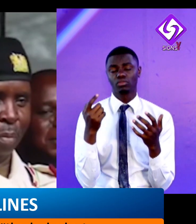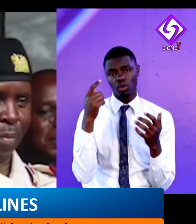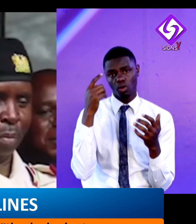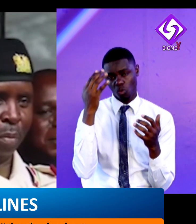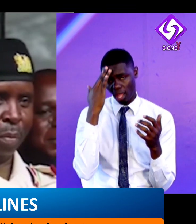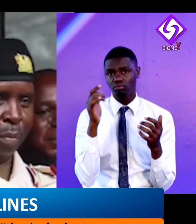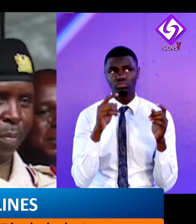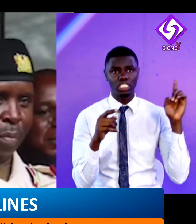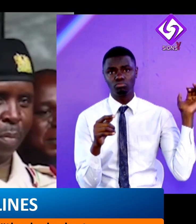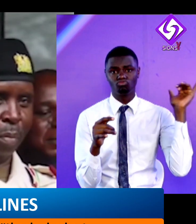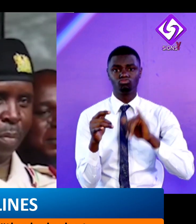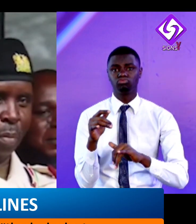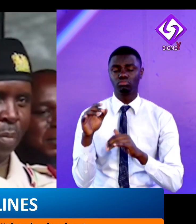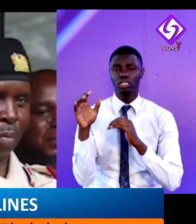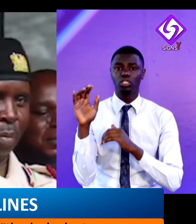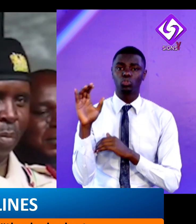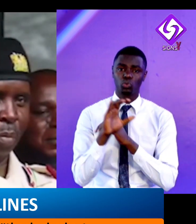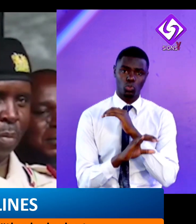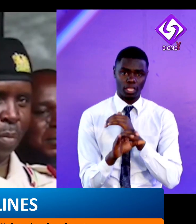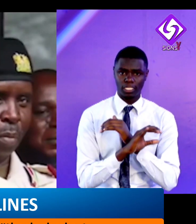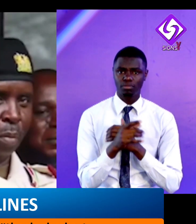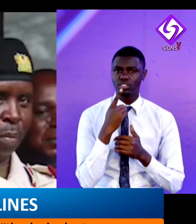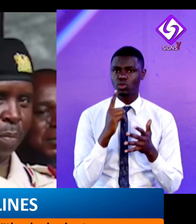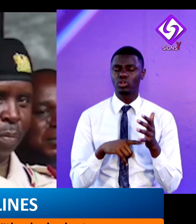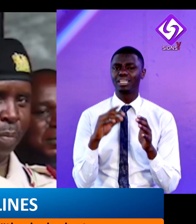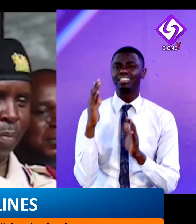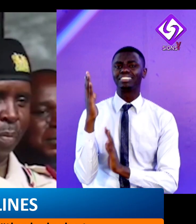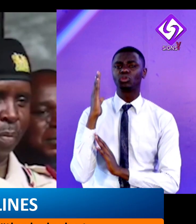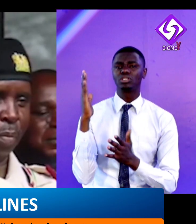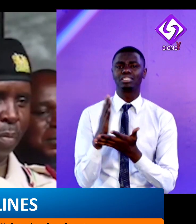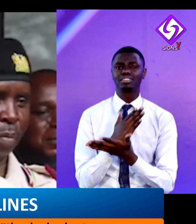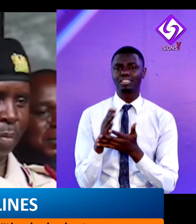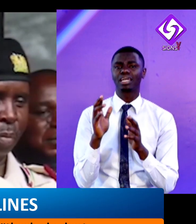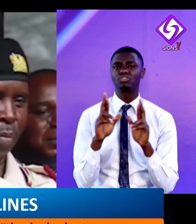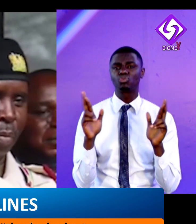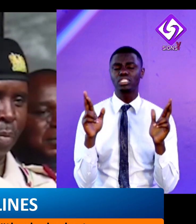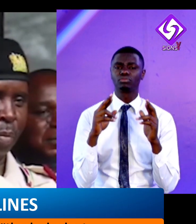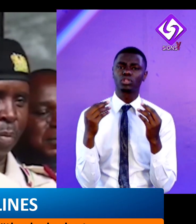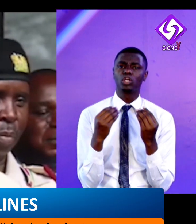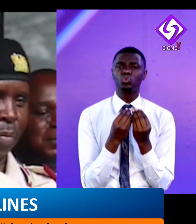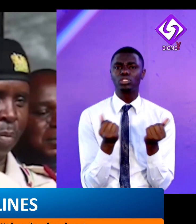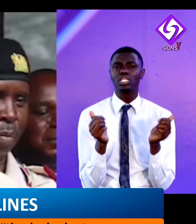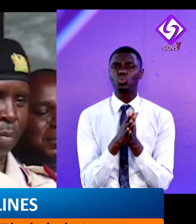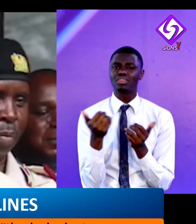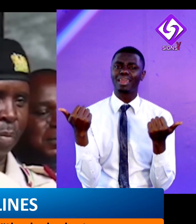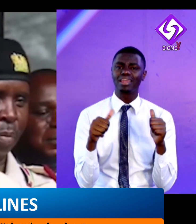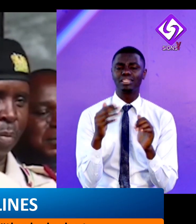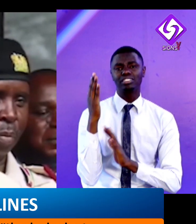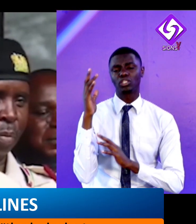country. Let me say that the security sector is prepared to deal with any insecurity issue.